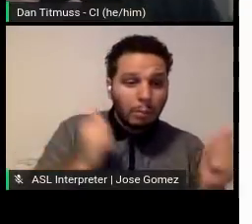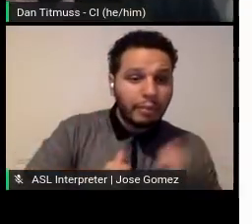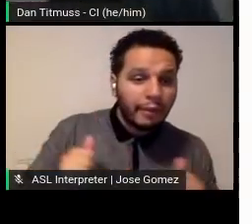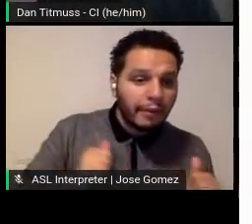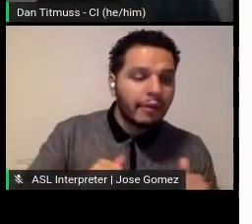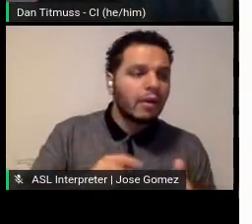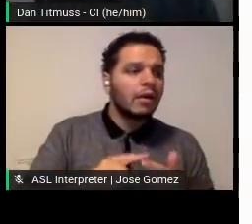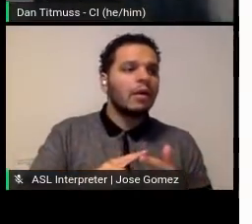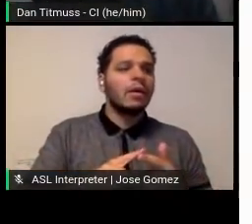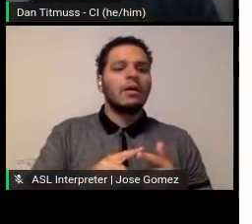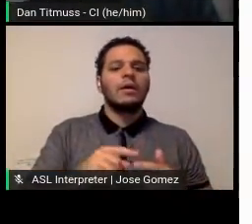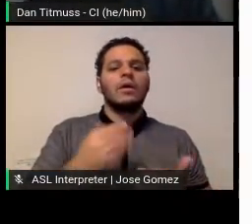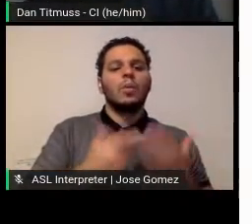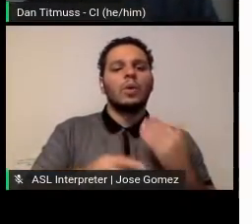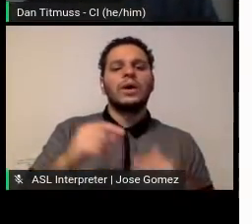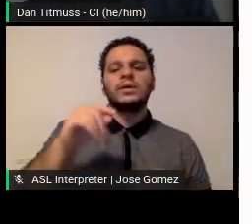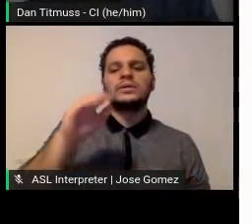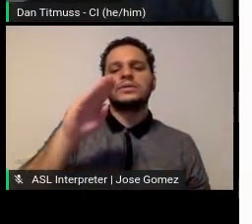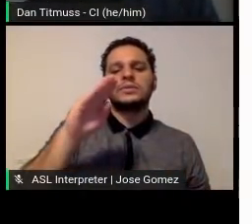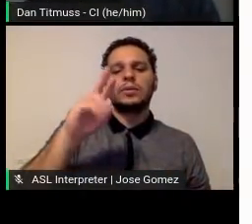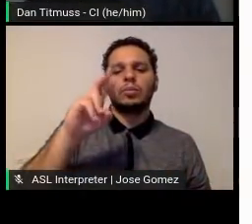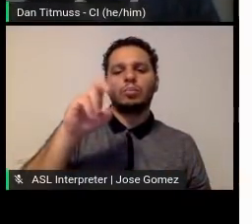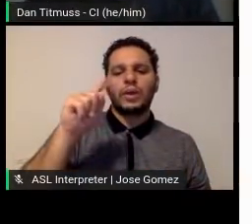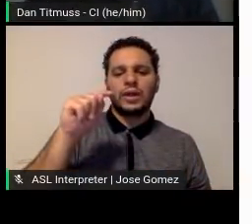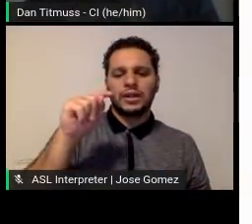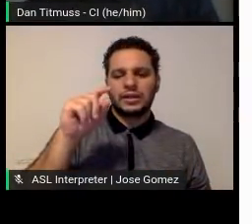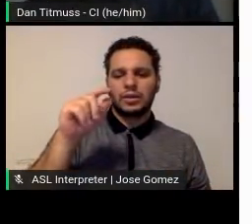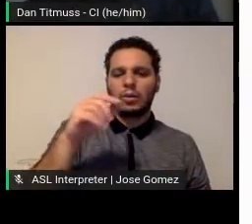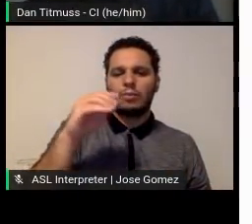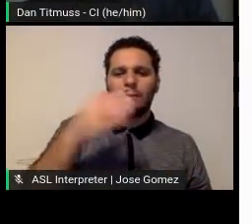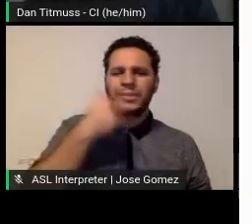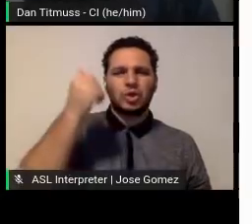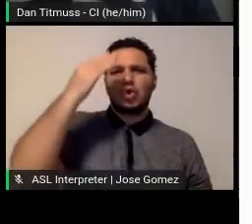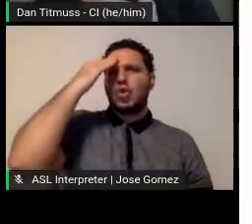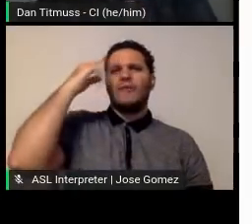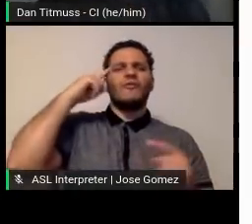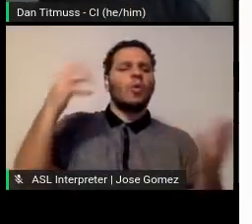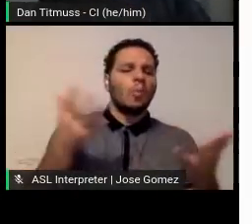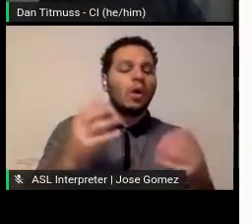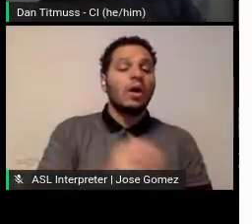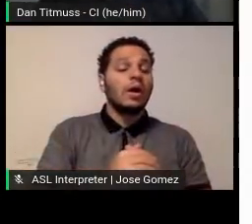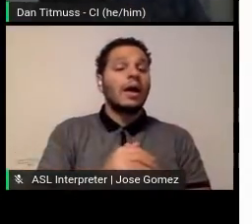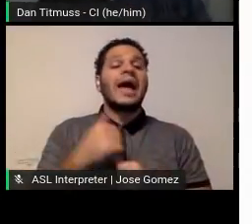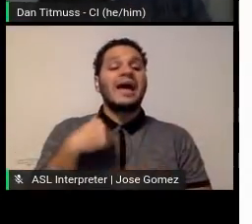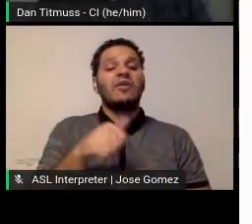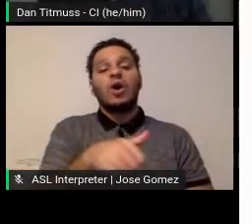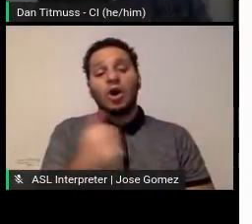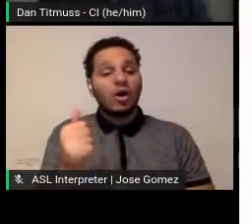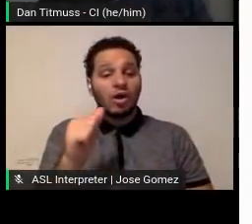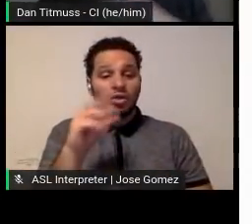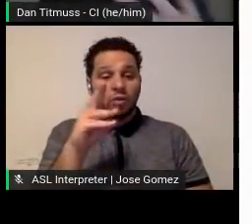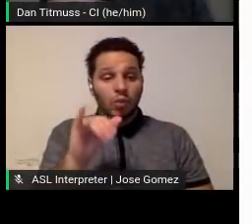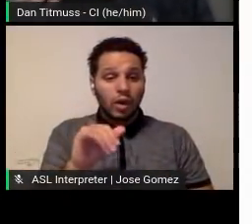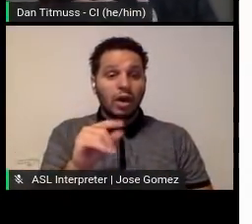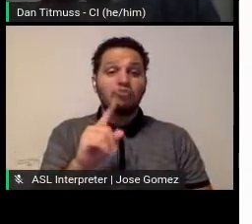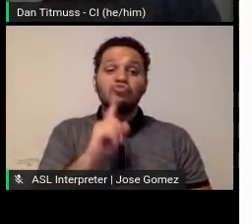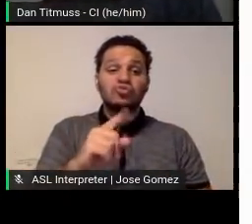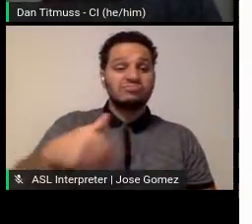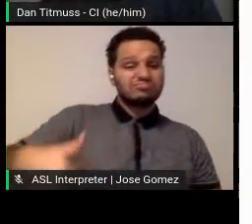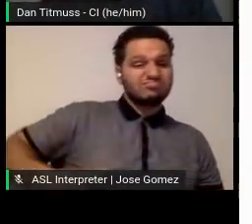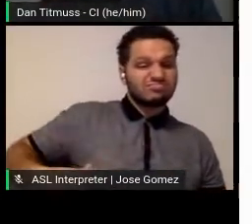what is Bertolt Brecht best known for? You know, there are a bunch of ways to do this. The simplest is literally just a gut feeling. And lots of